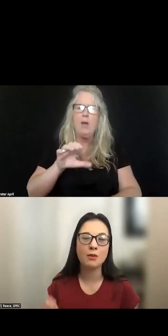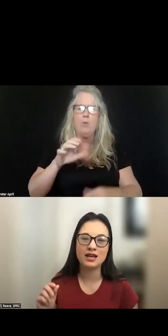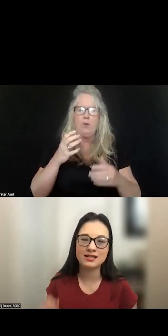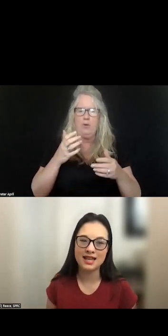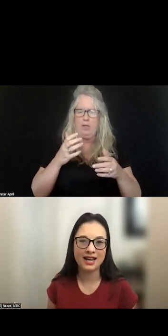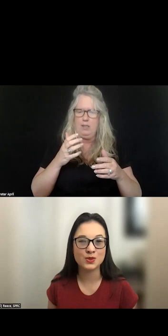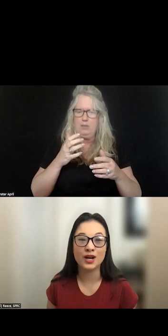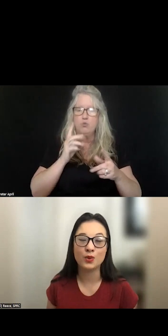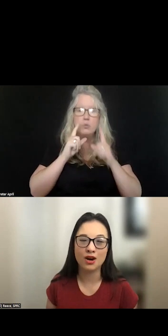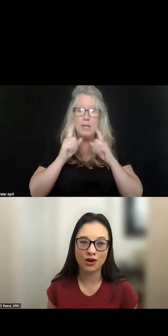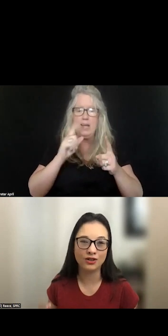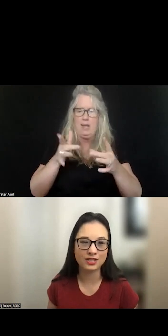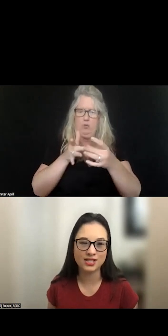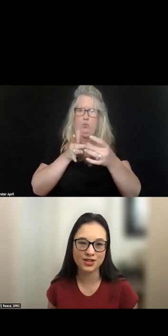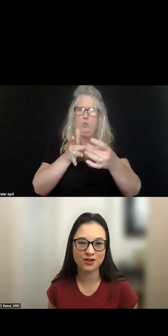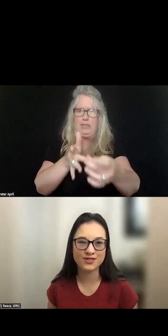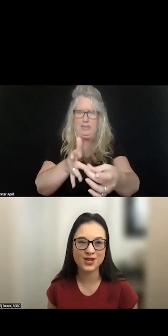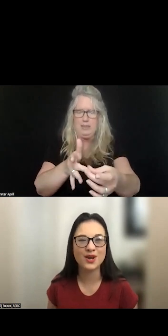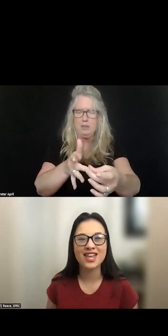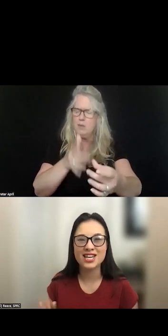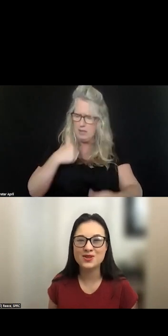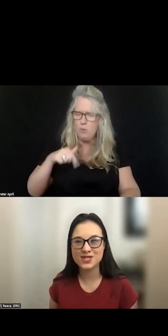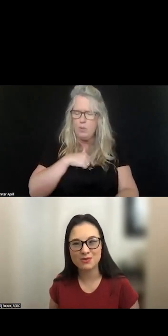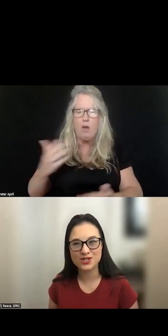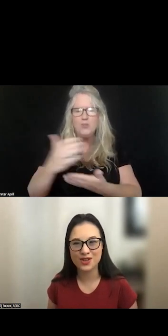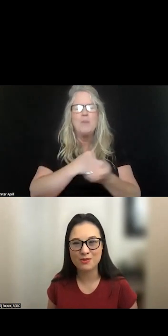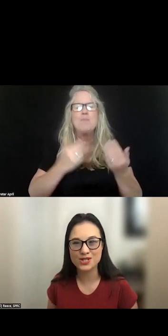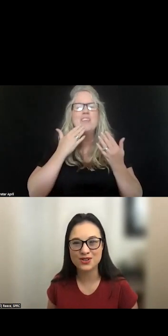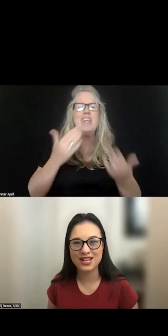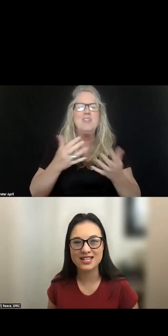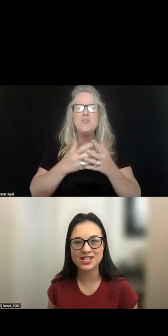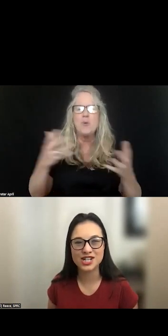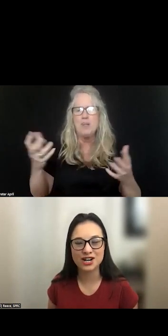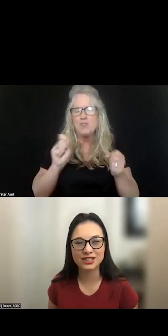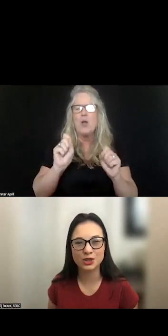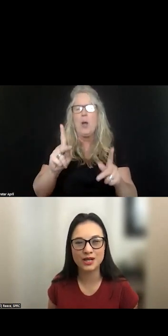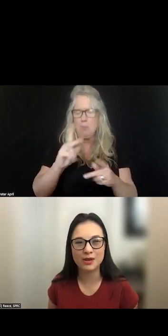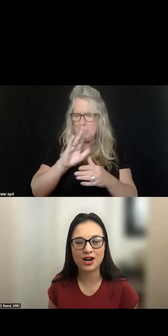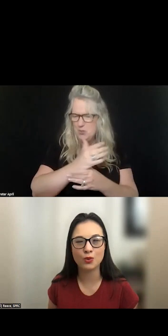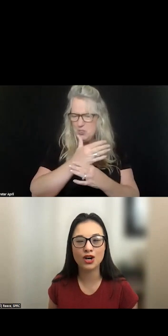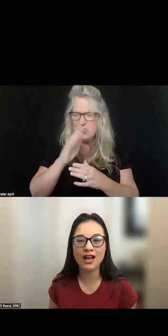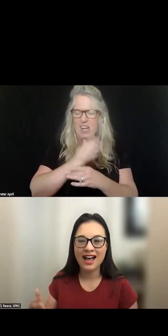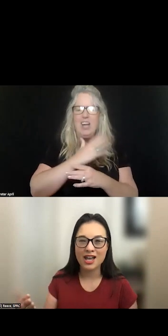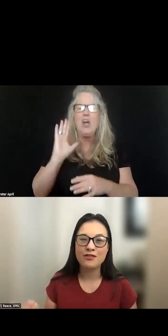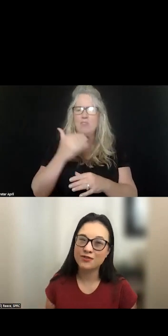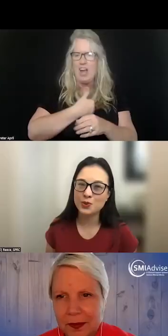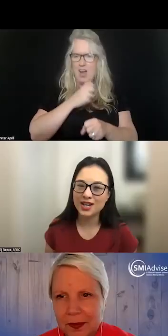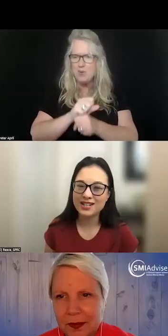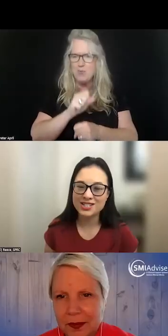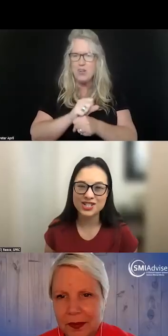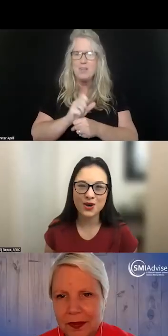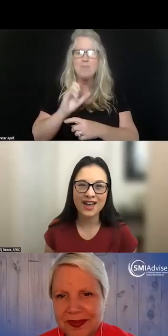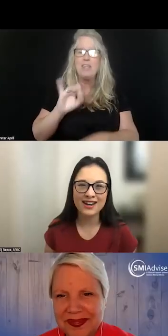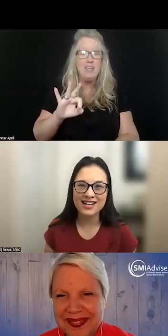lead, because that is what we all deserve. So thank you so much for the opportunity to share a little bit about our work. If you